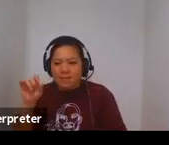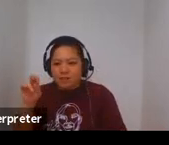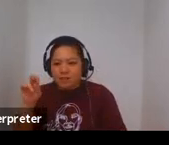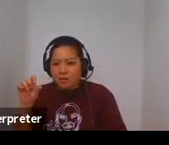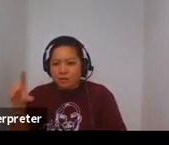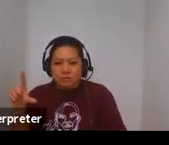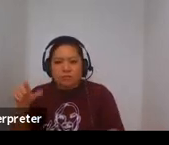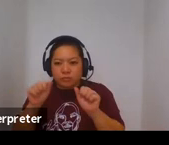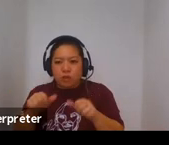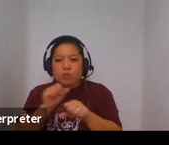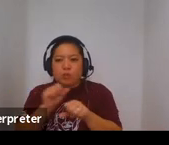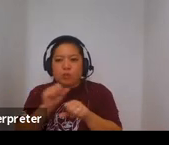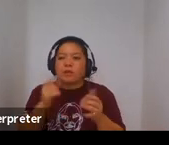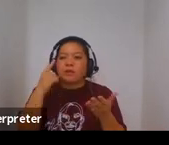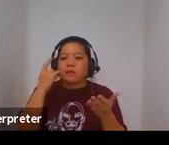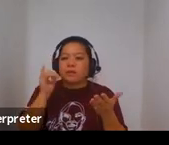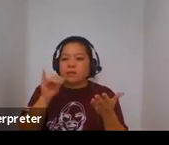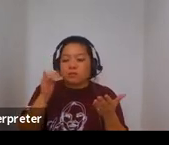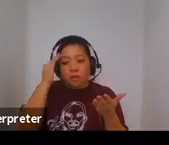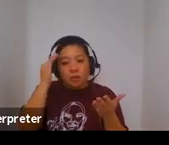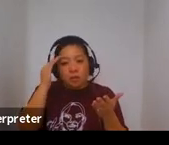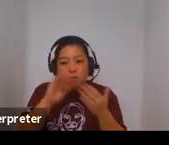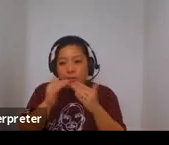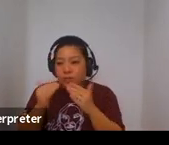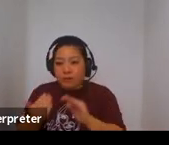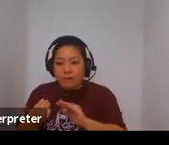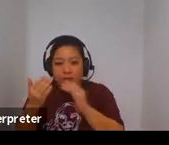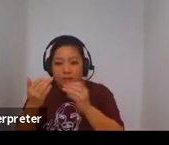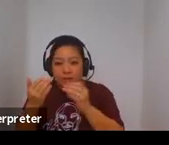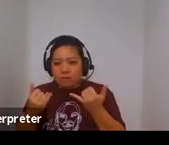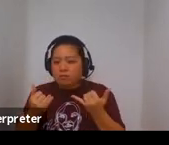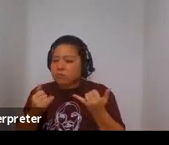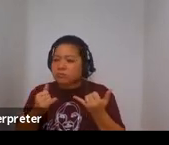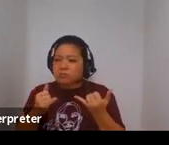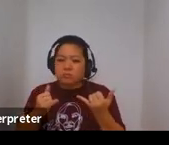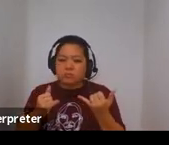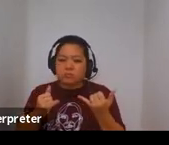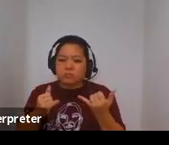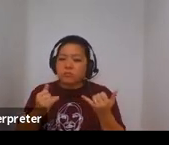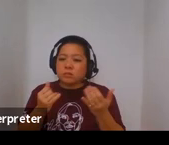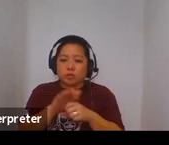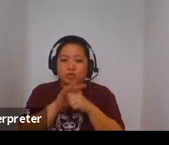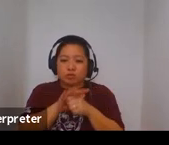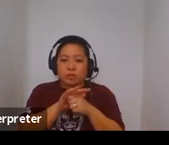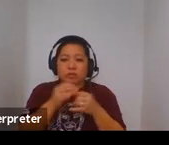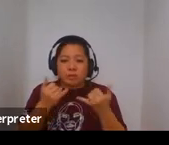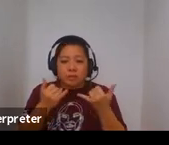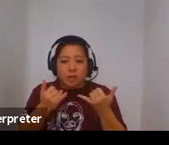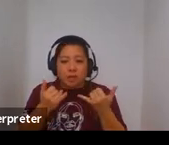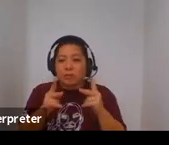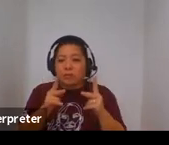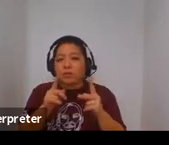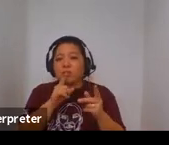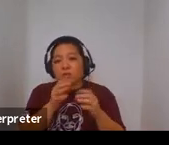think that acknowledging that communities are facing unprecedented stress right now is